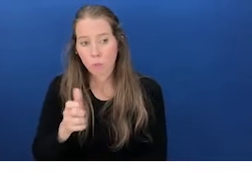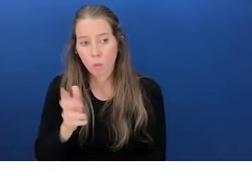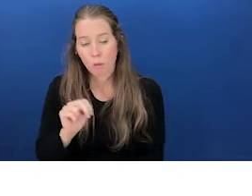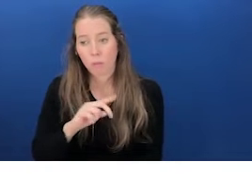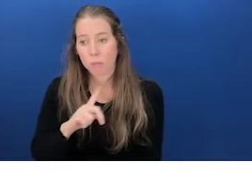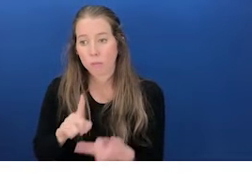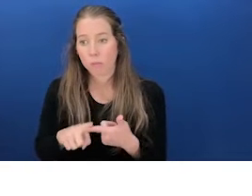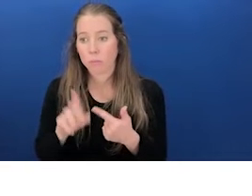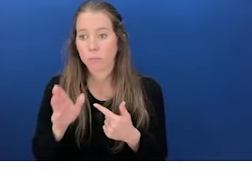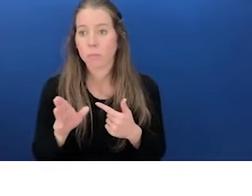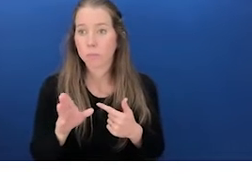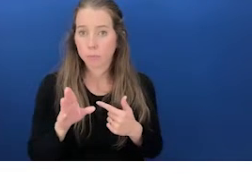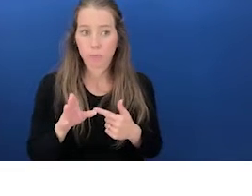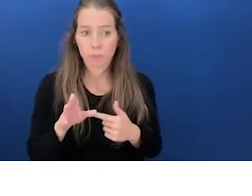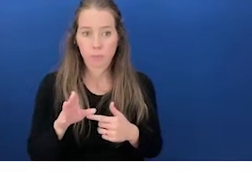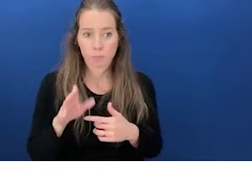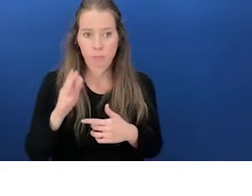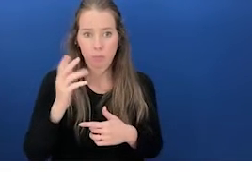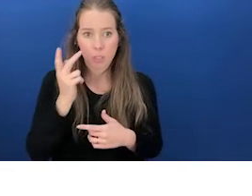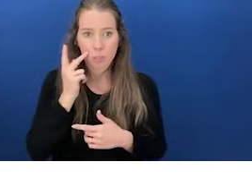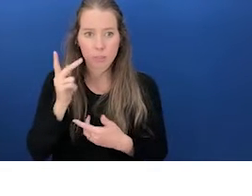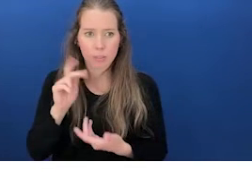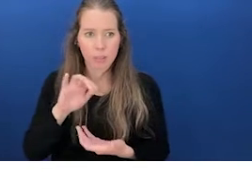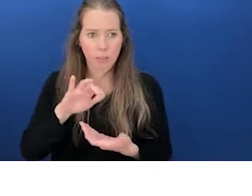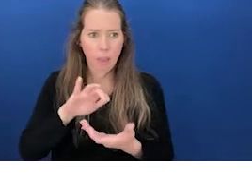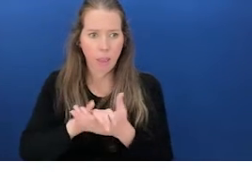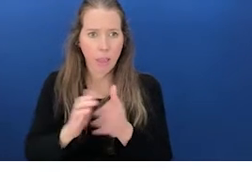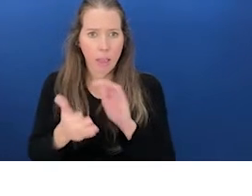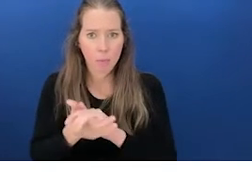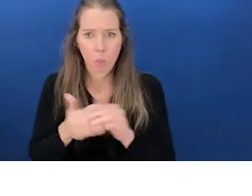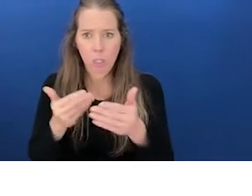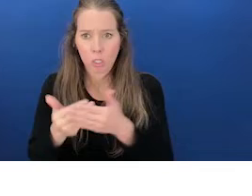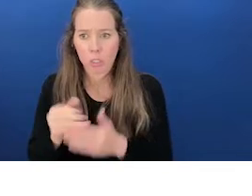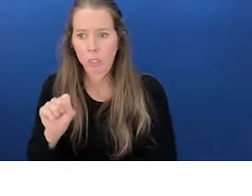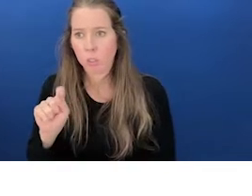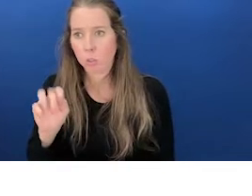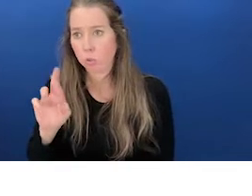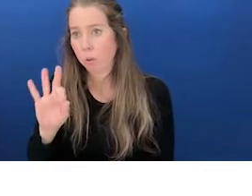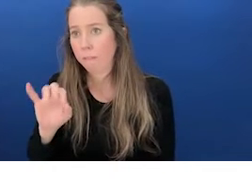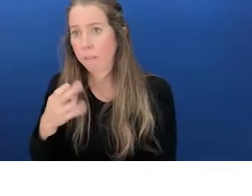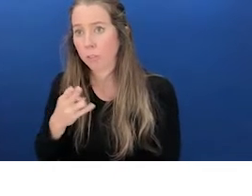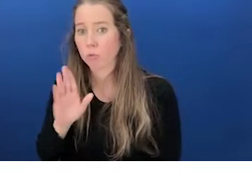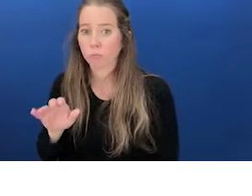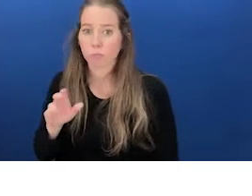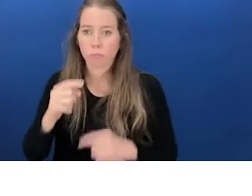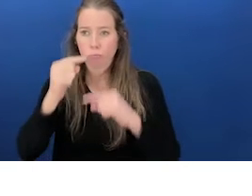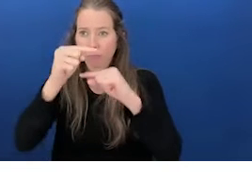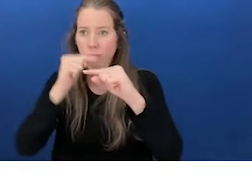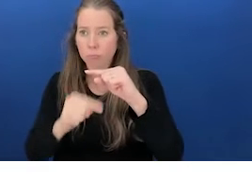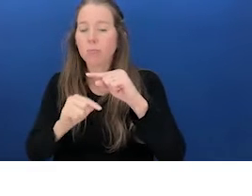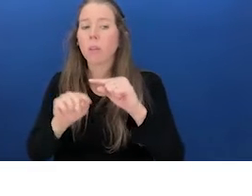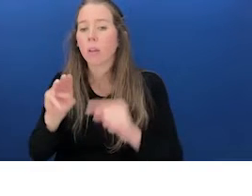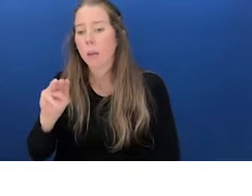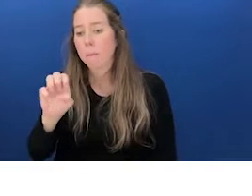actually click on the hamburger right next to where it says Starfish, and that will open up the menu. From there, you will go into